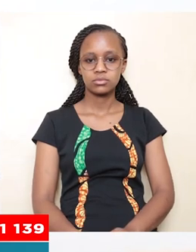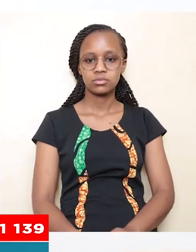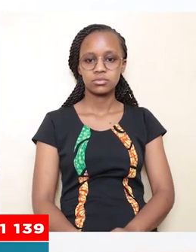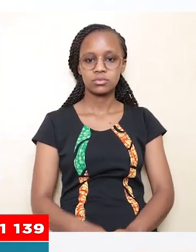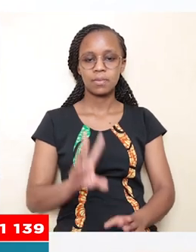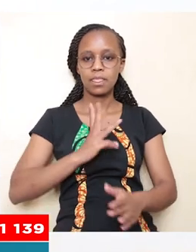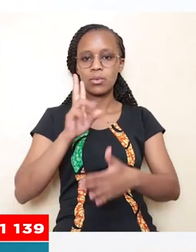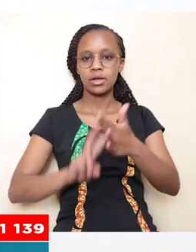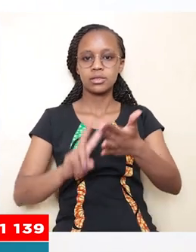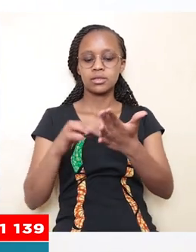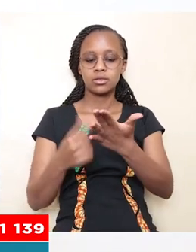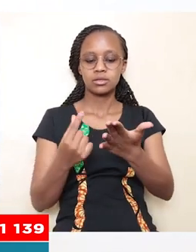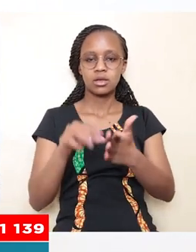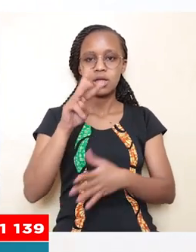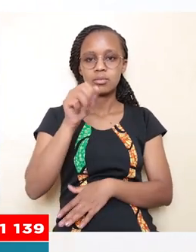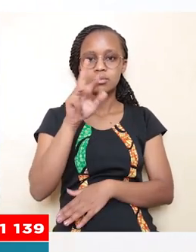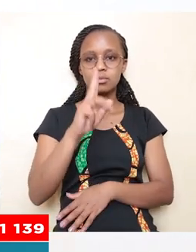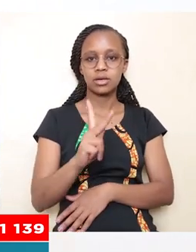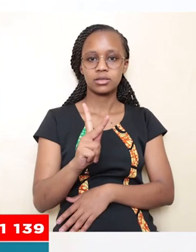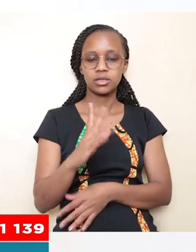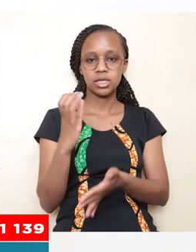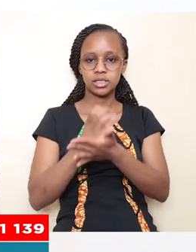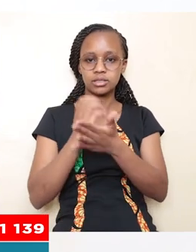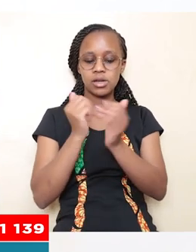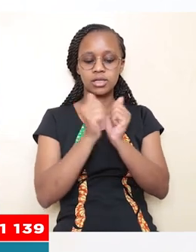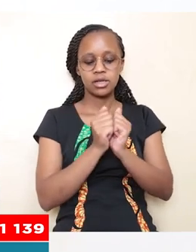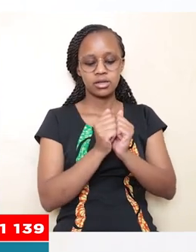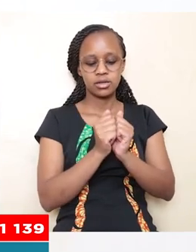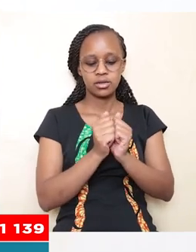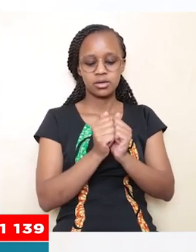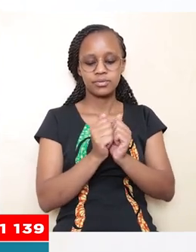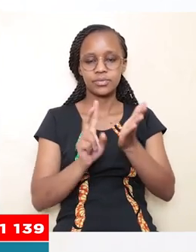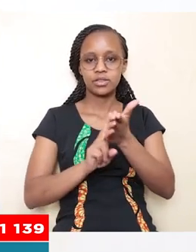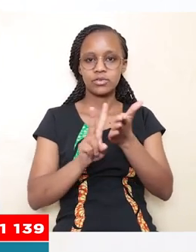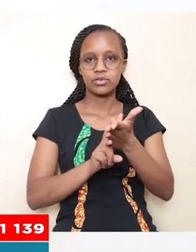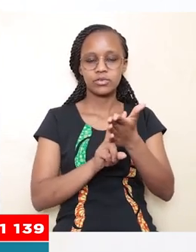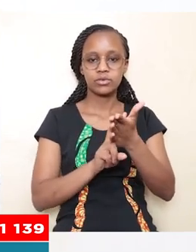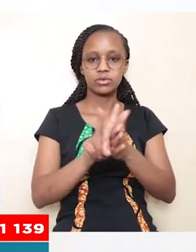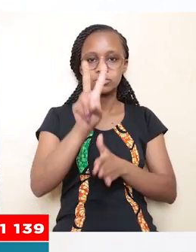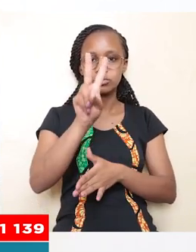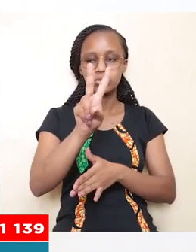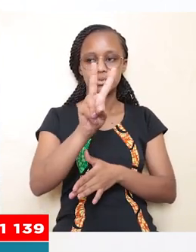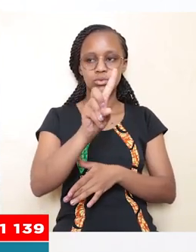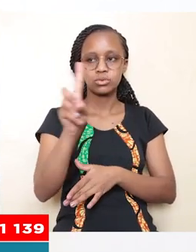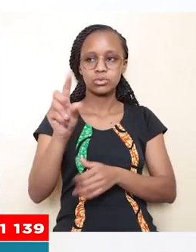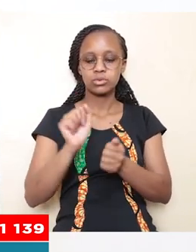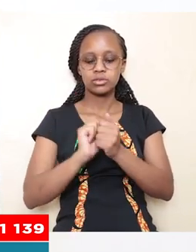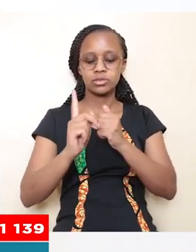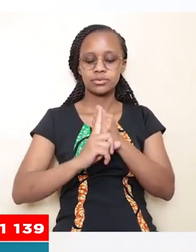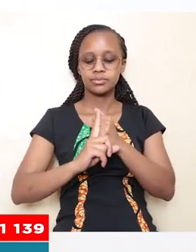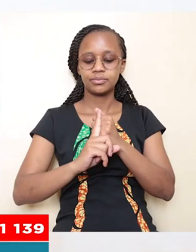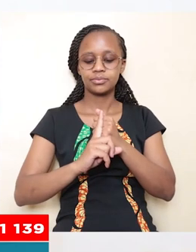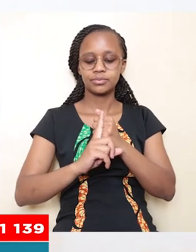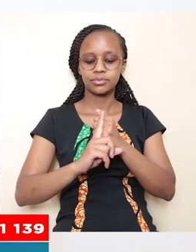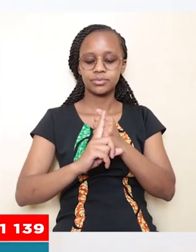We are reading from the Gospel of St. Mark, chapter 10, verses 2 to 16.